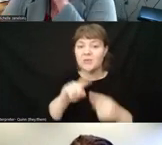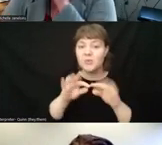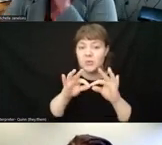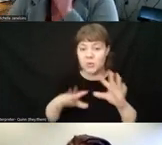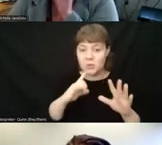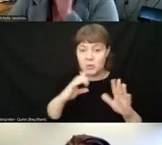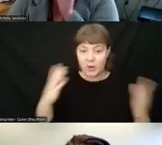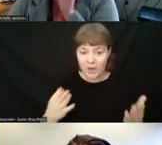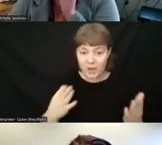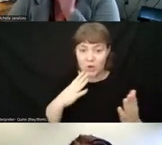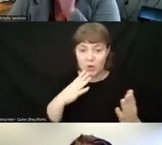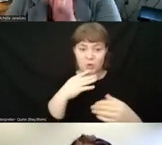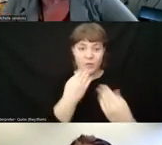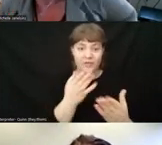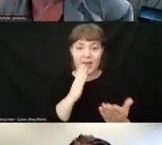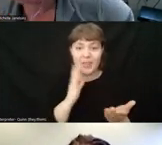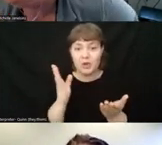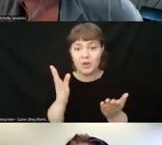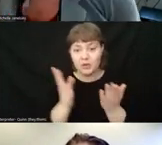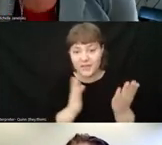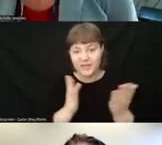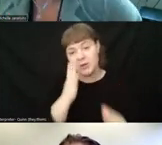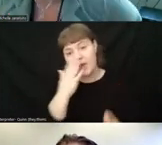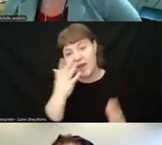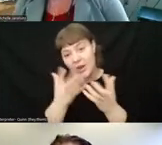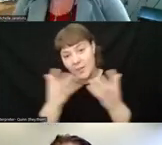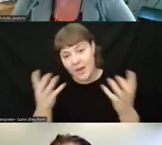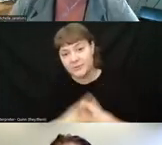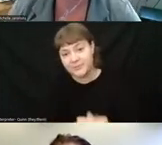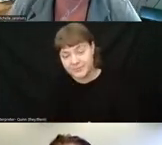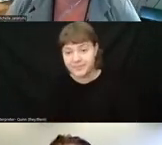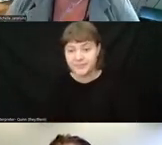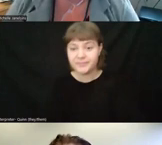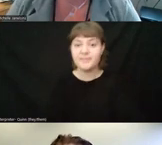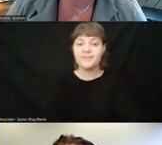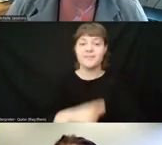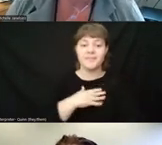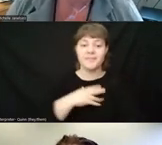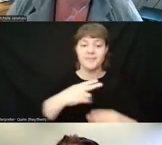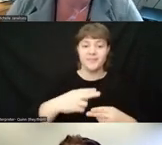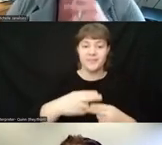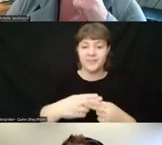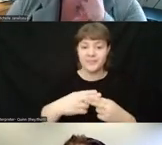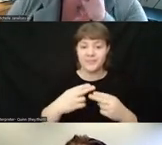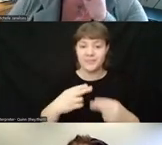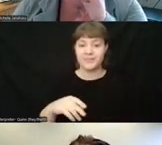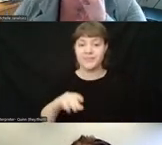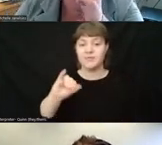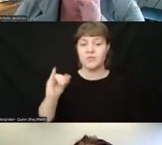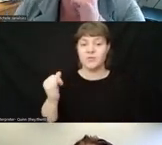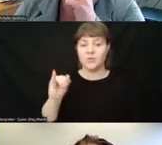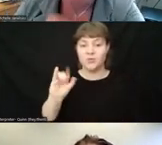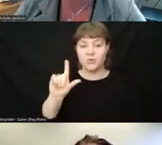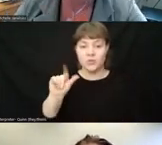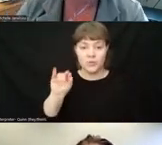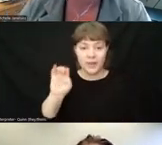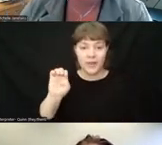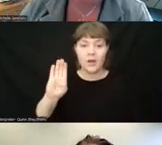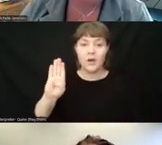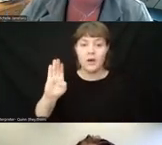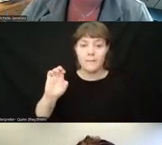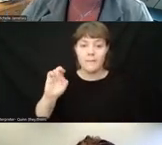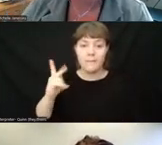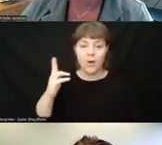here to provide their service. So thank you very much. My name is Julie Burkhoff. I